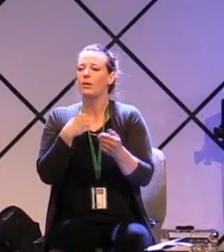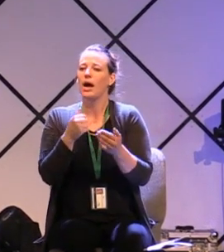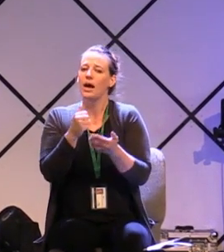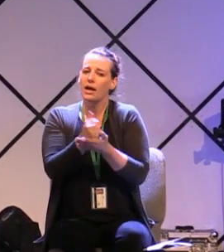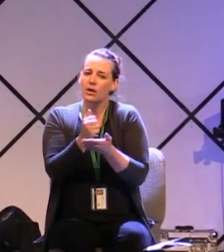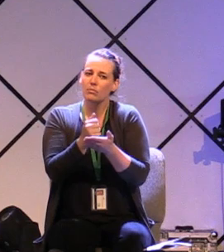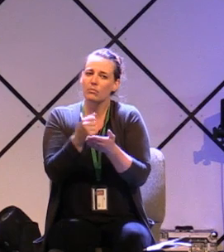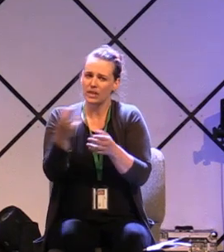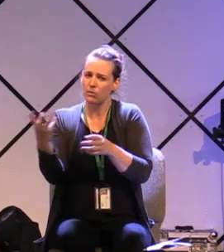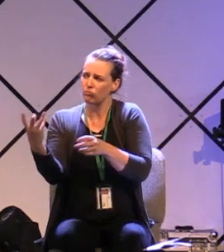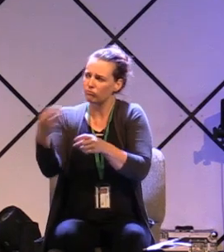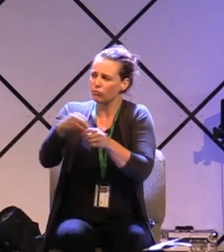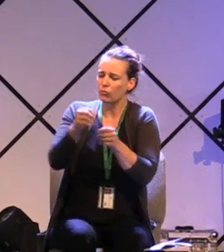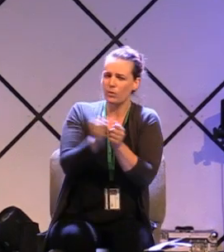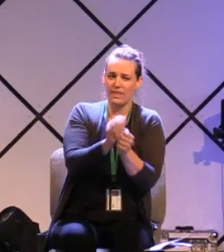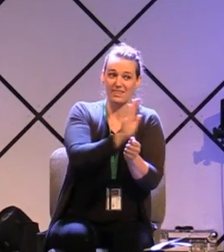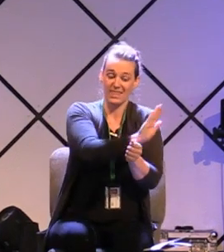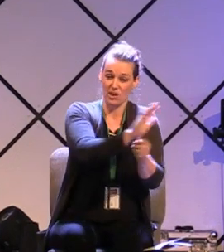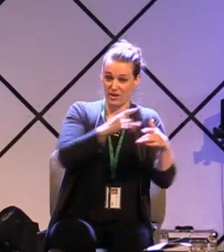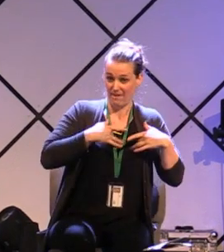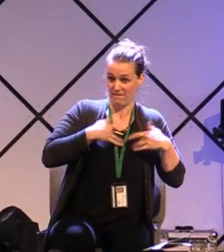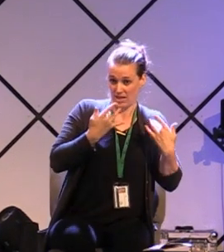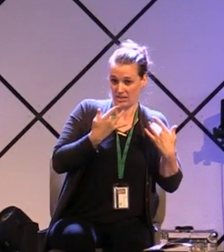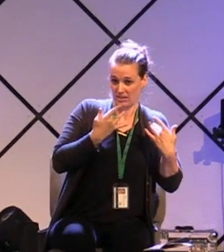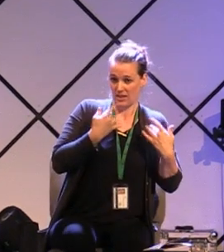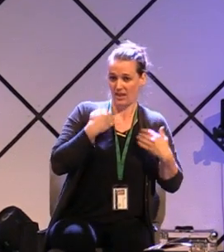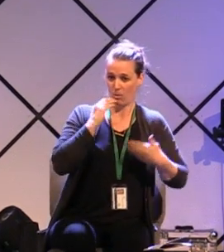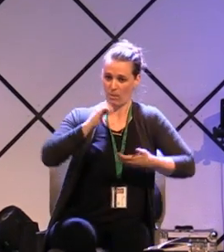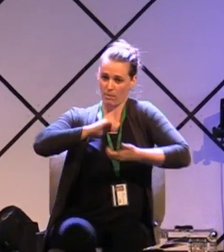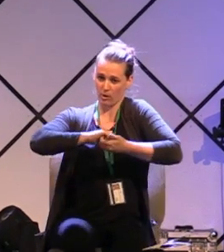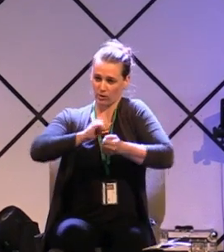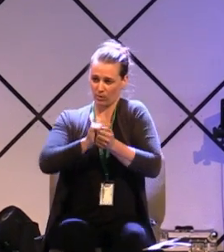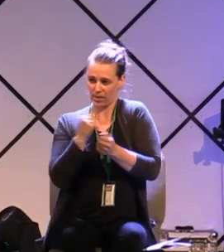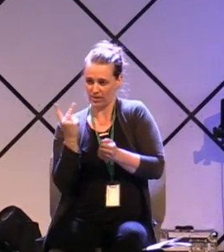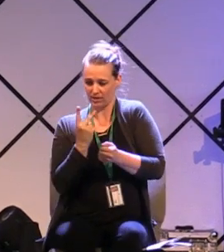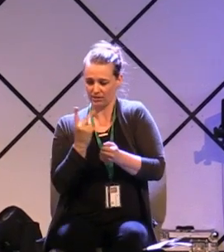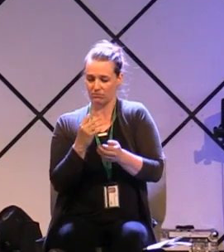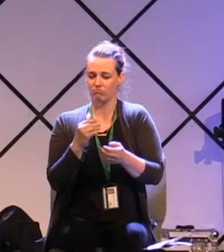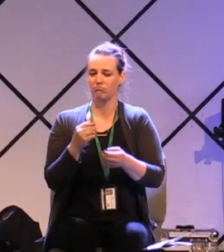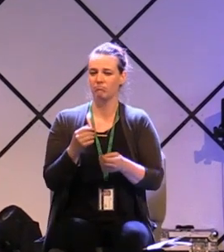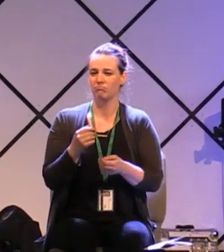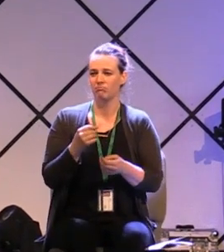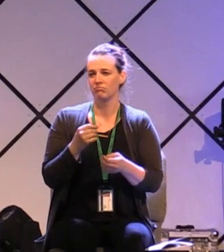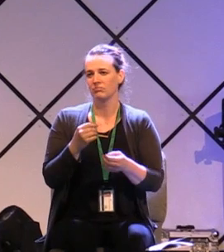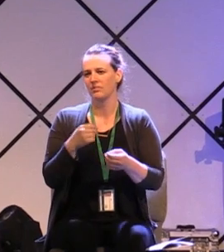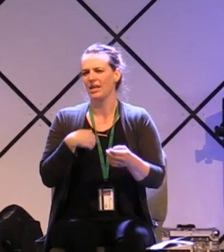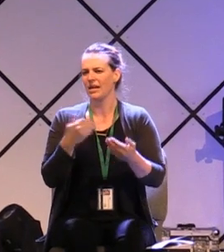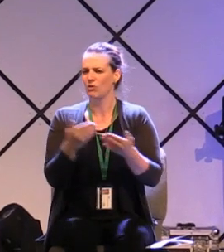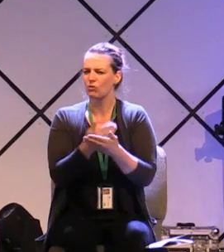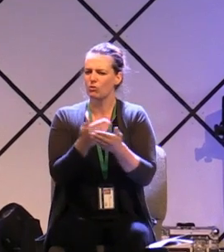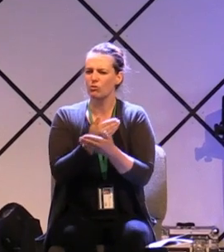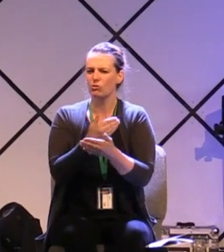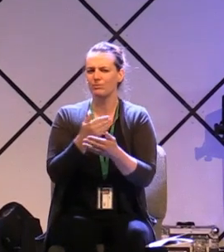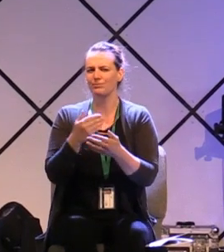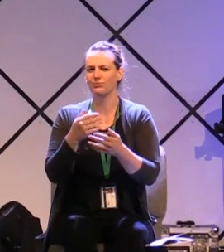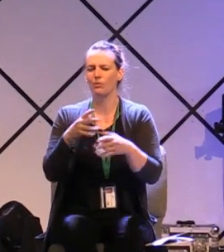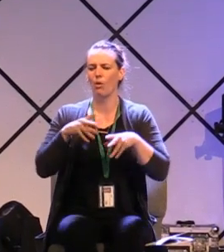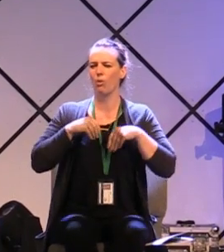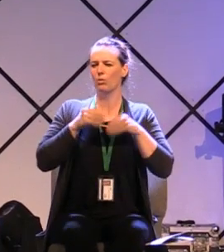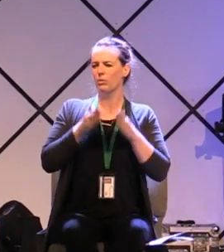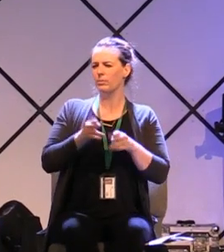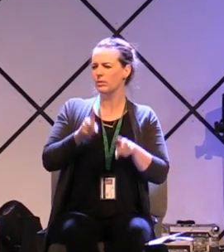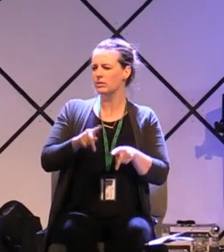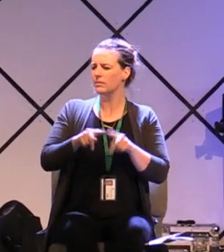they have for outreach purposes, the costume contest that they have, and their new owner seminars that they